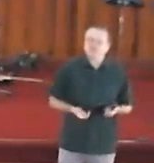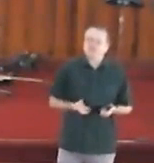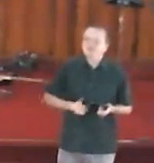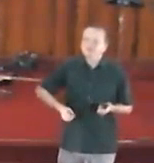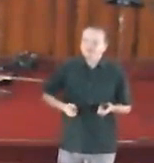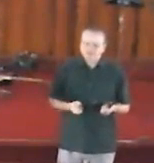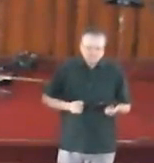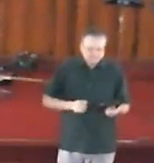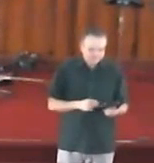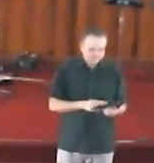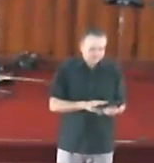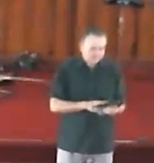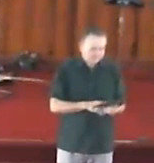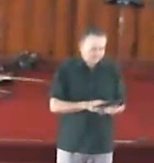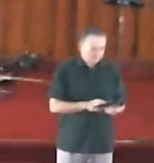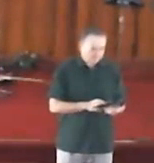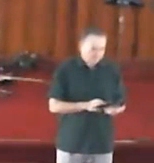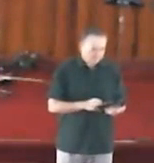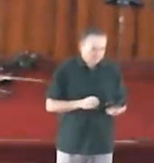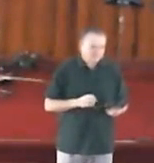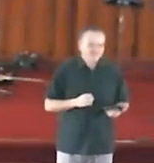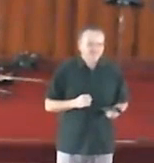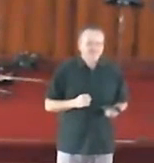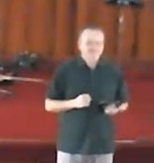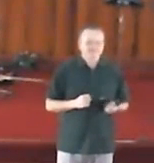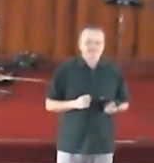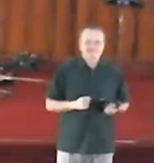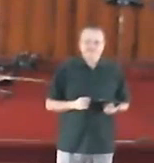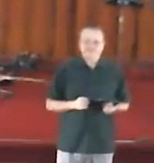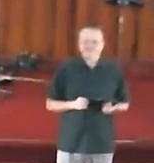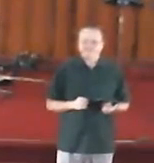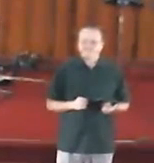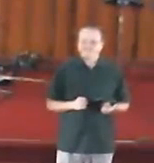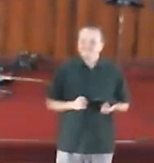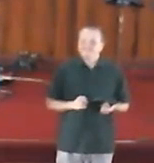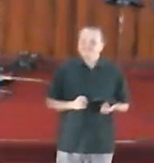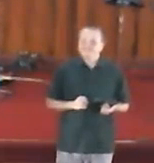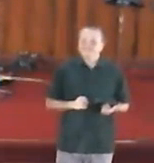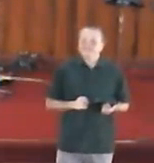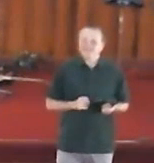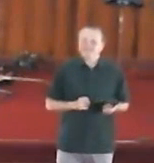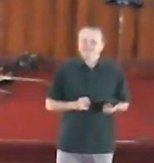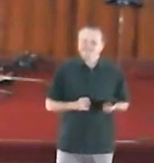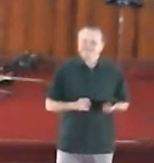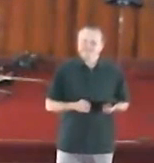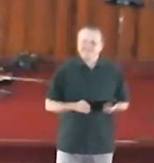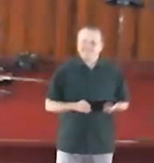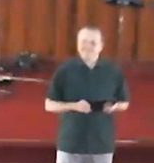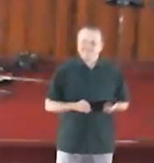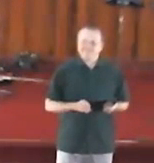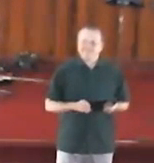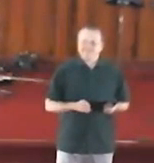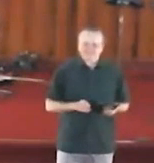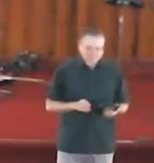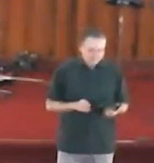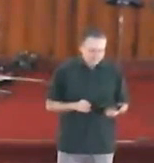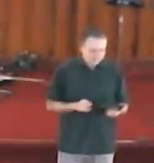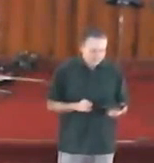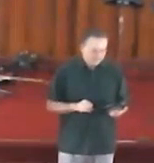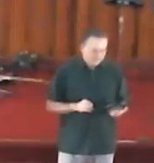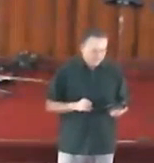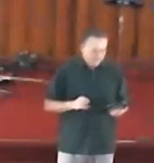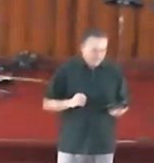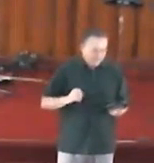demostración de poder. Look at this waterfall. One man, Ananias, prayed for Paul and now Paul is praying for entire